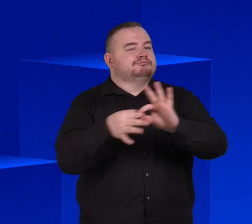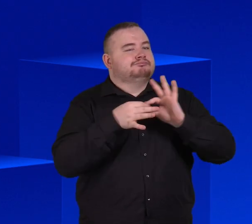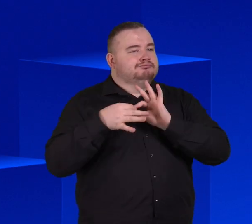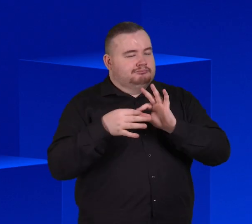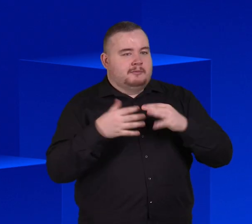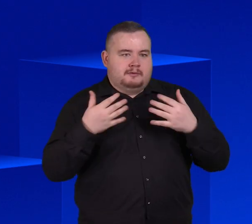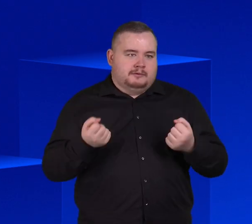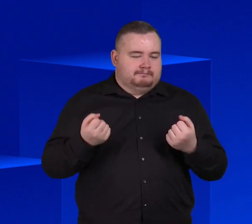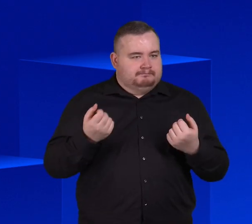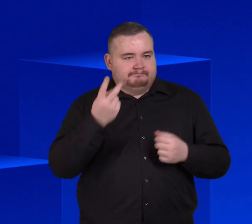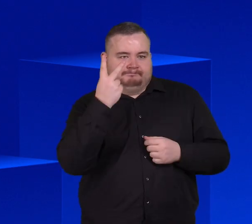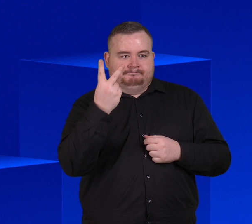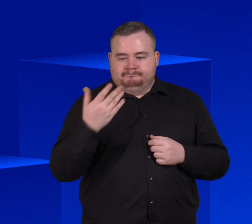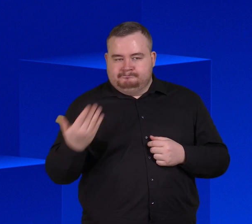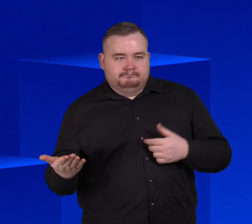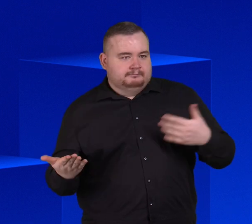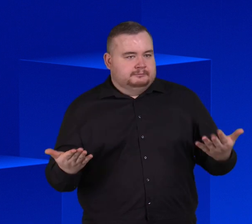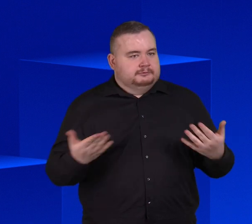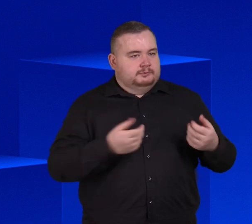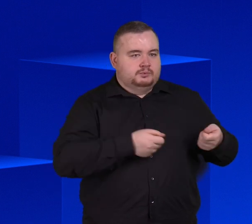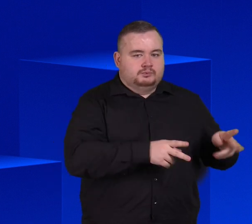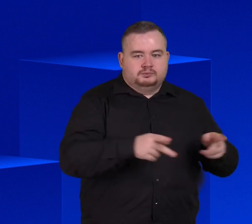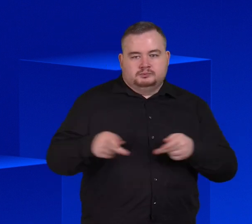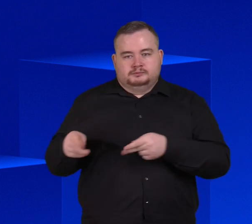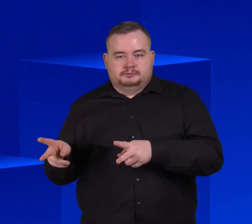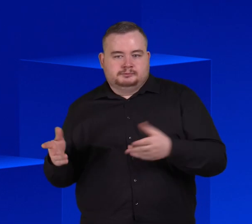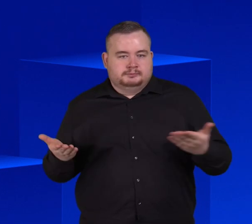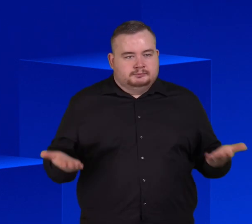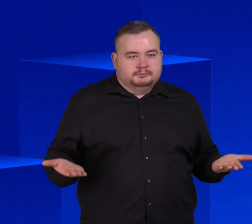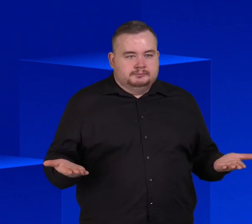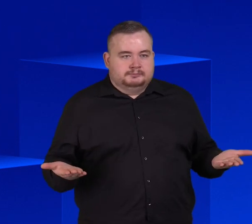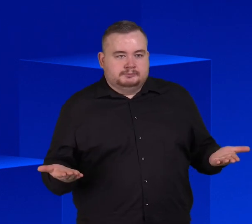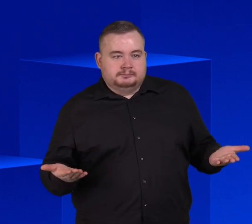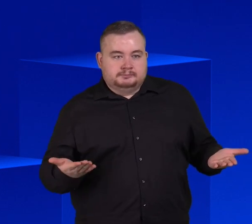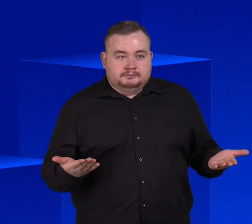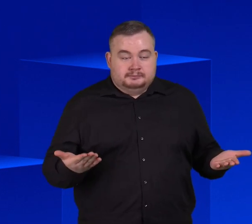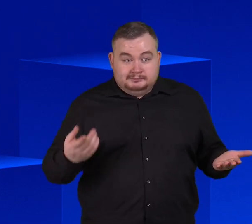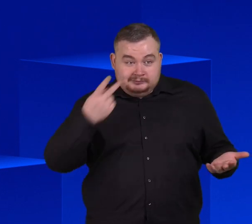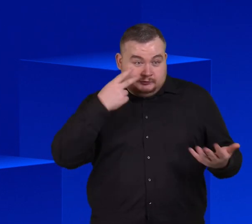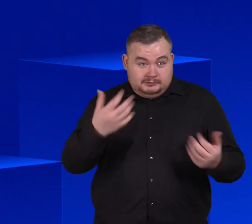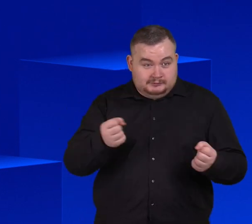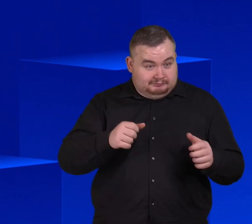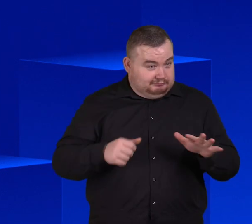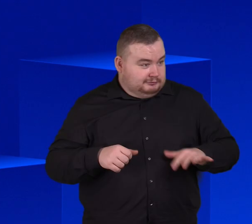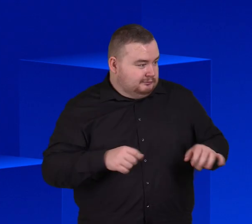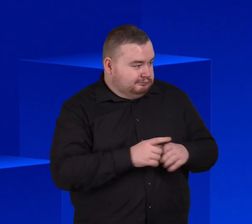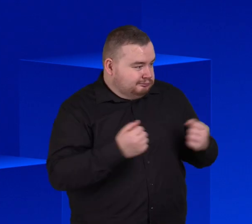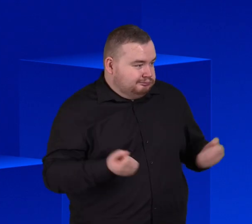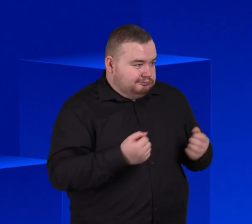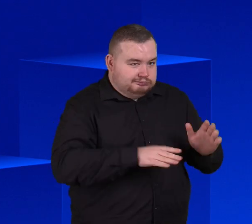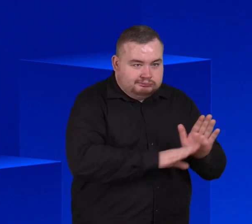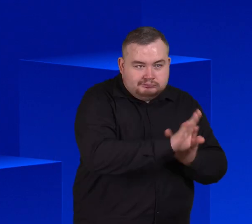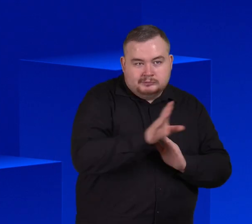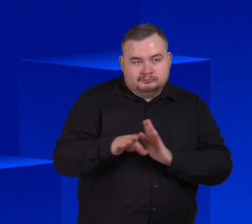bottom down and bottom up with the responses to the challenges. This model was used